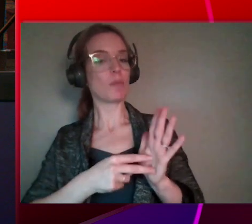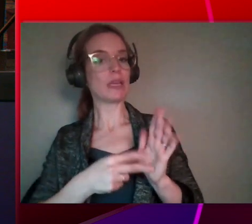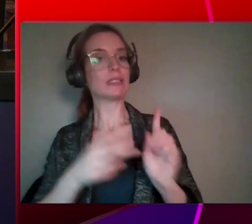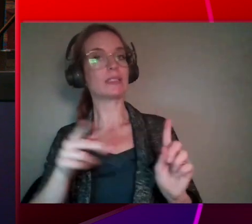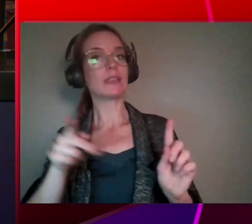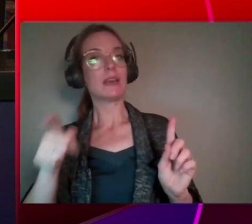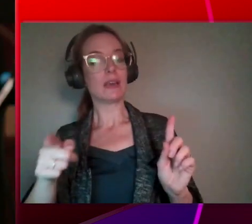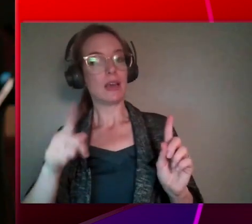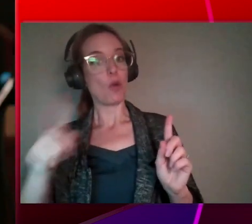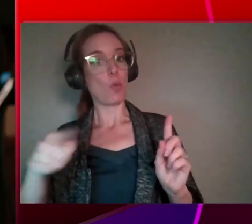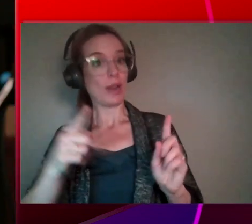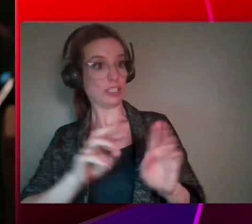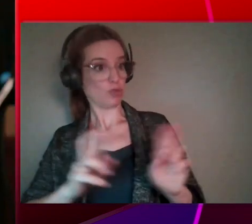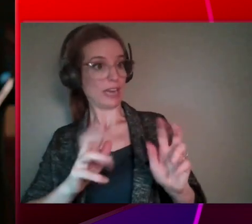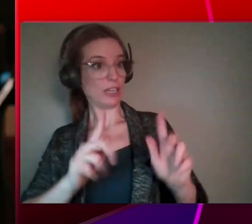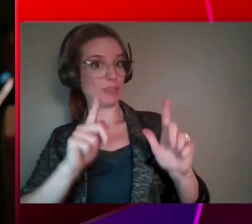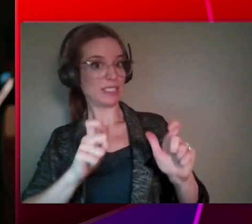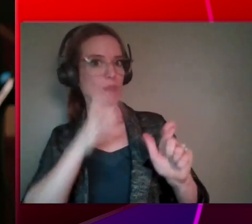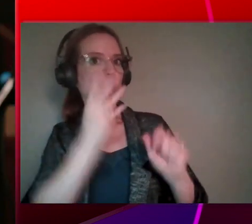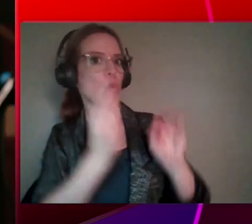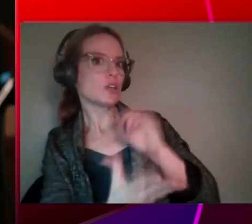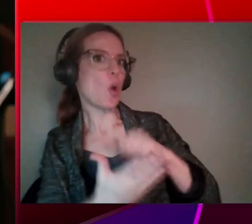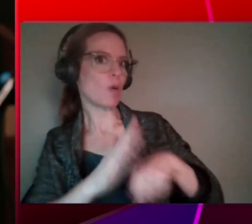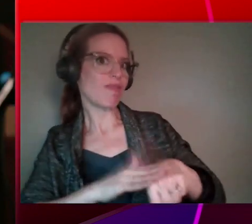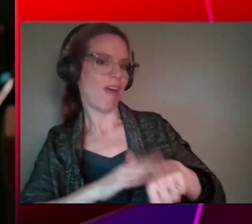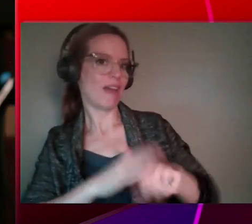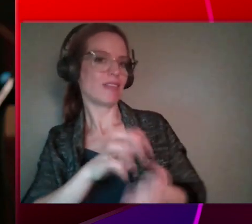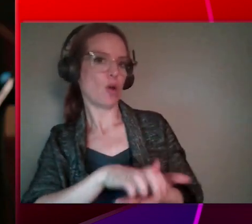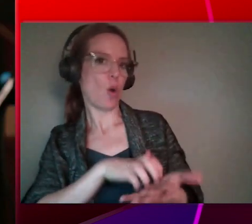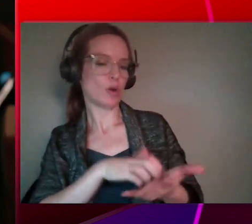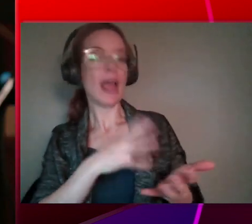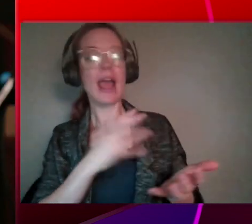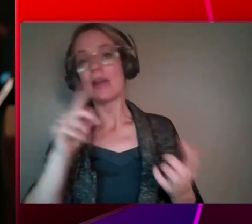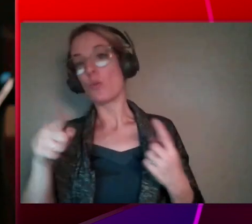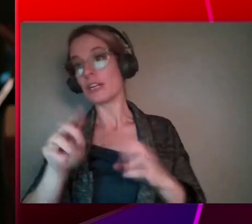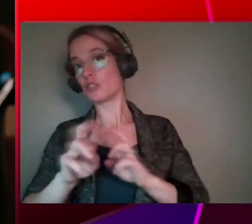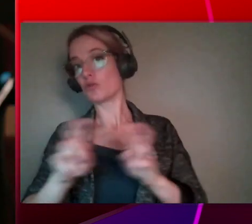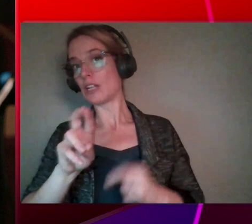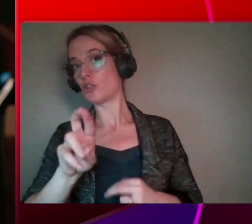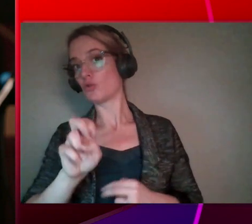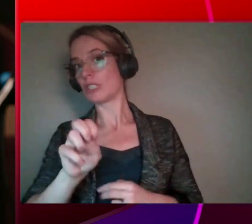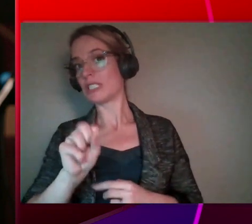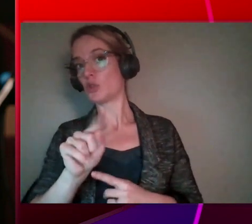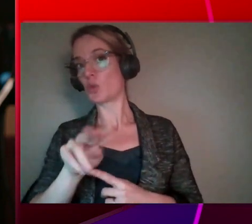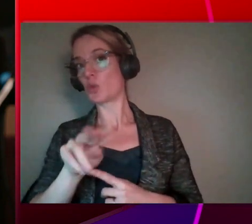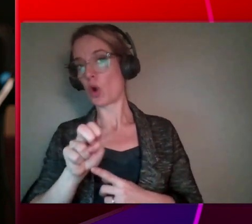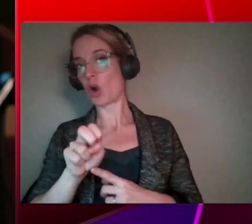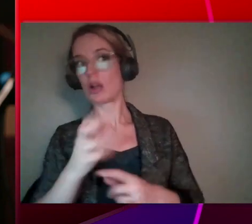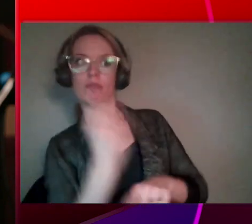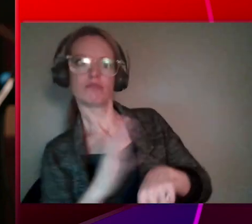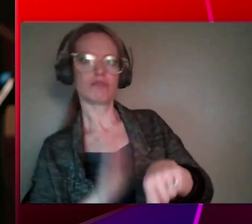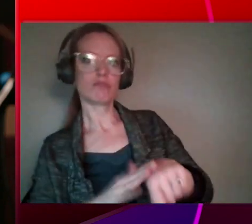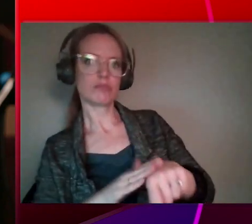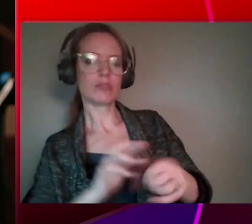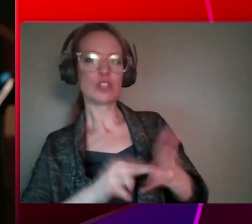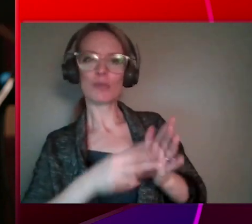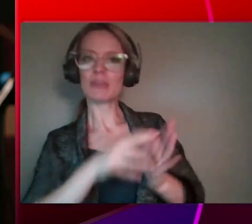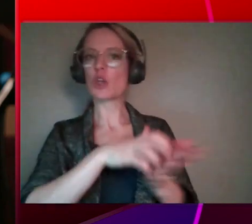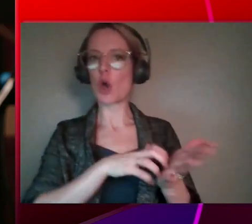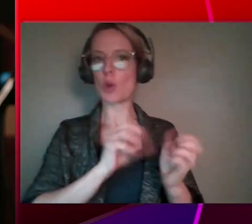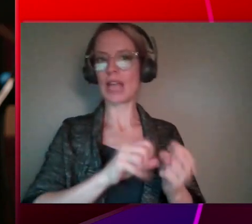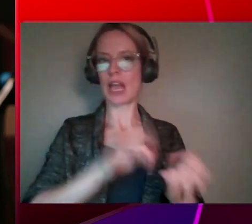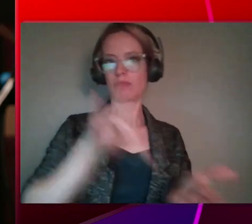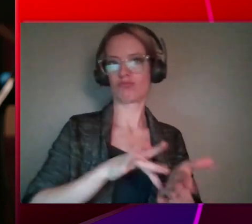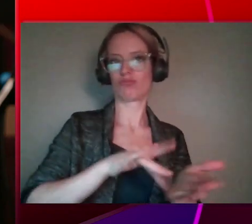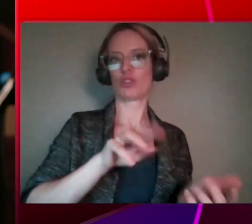to be snapshotted and when it's about to be restored, so that your code can refresh these sorts of materials. So